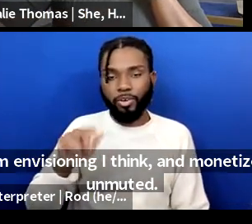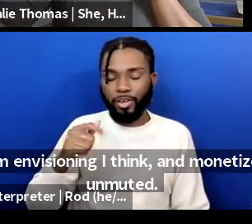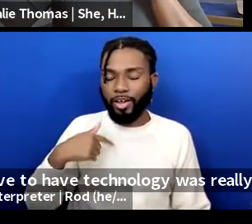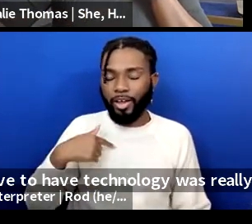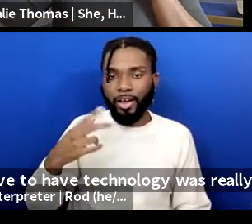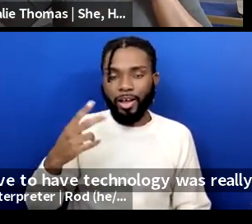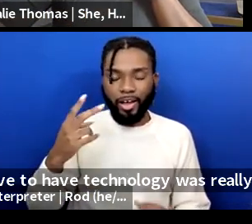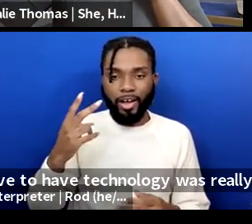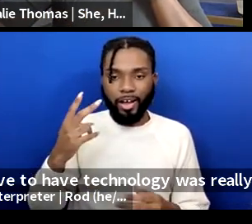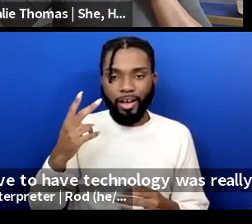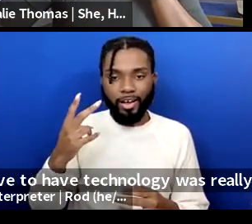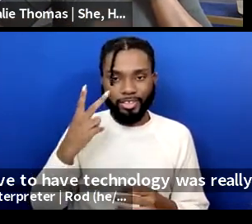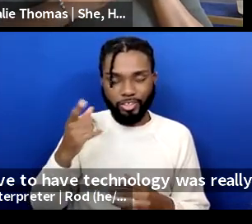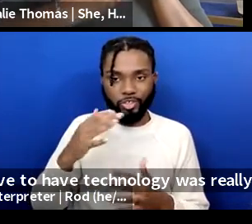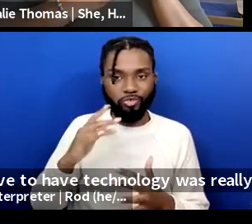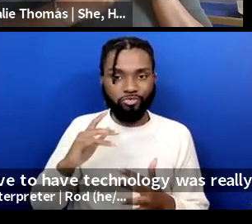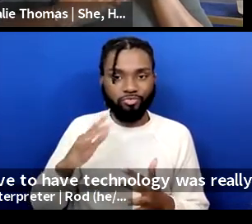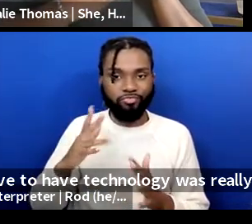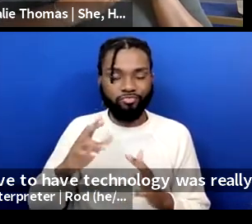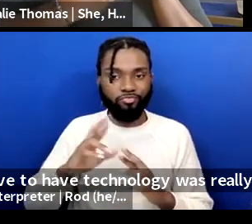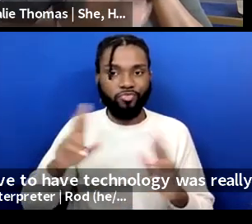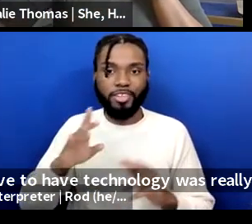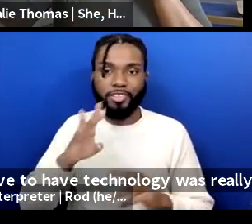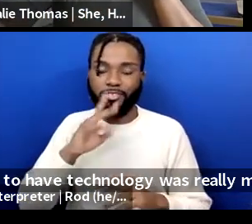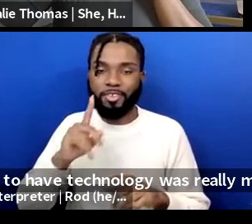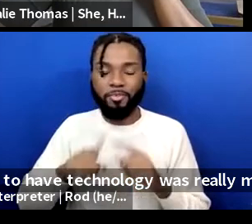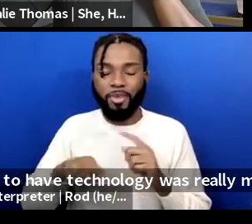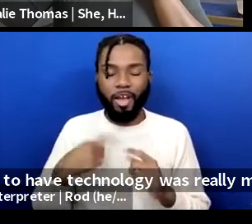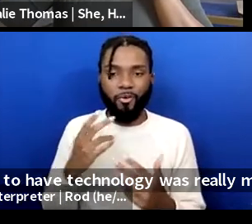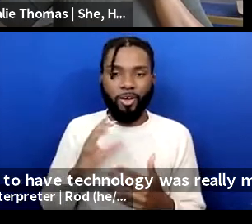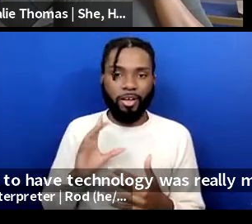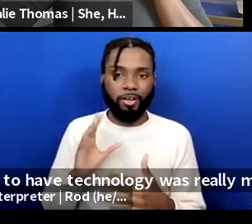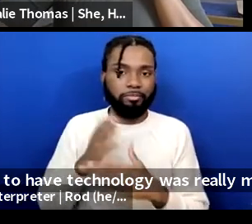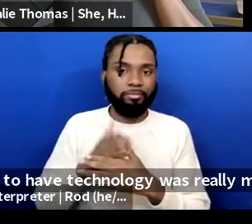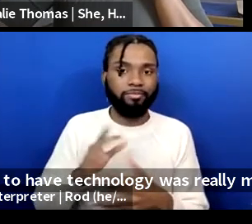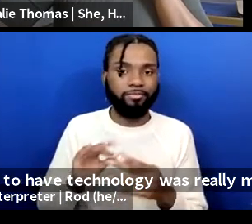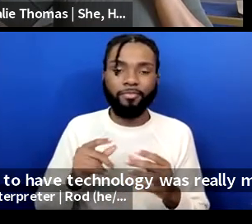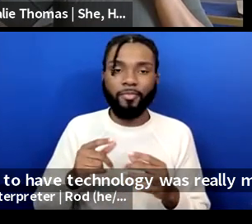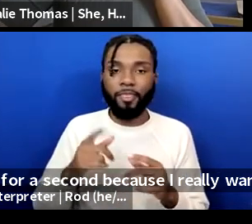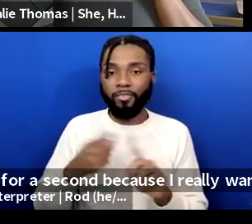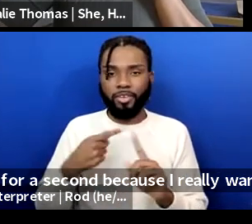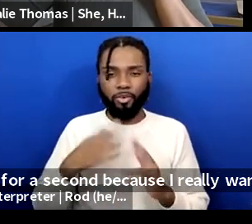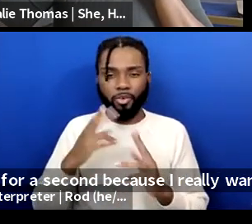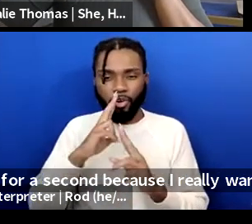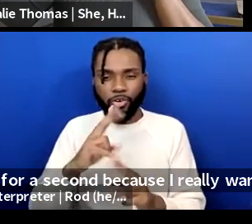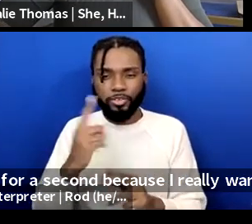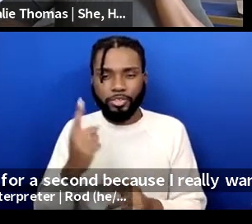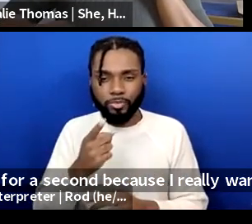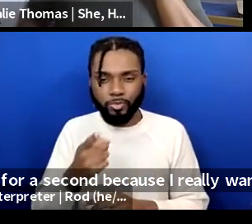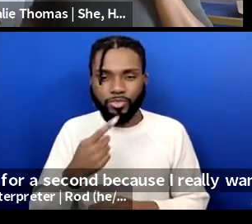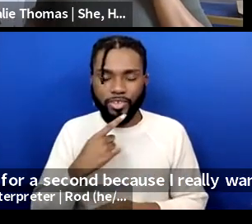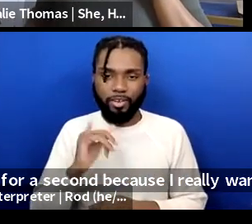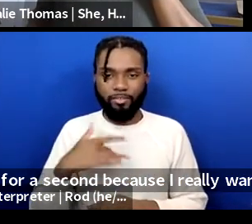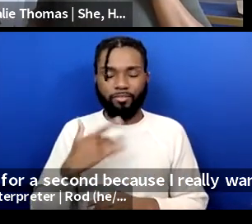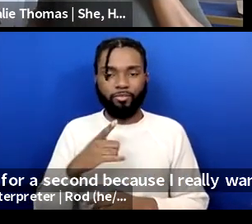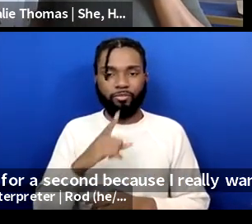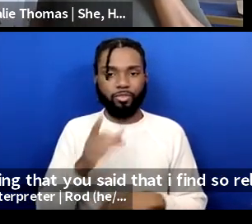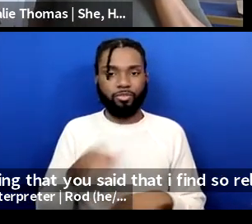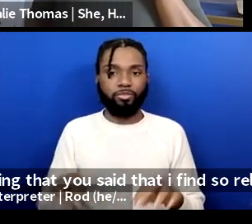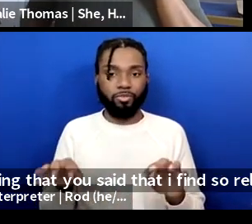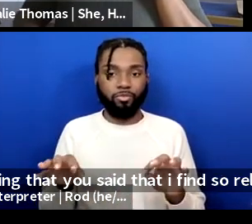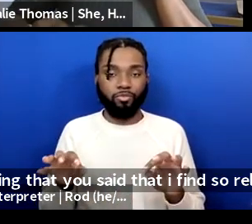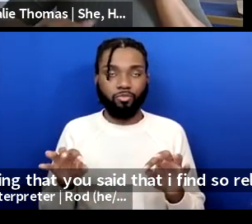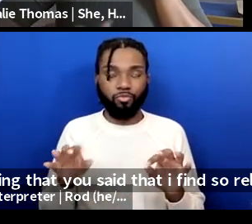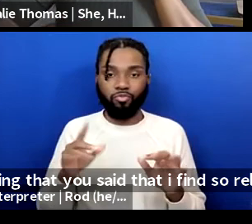mouth agape there for a second, because I really want to honor like something that you said that I find so